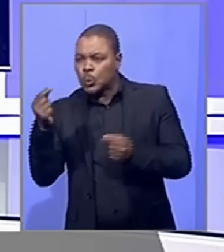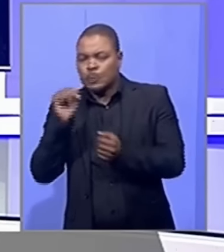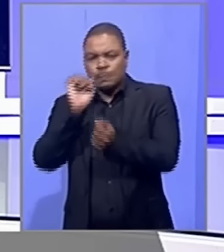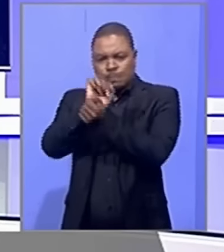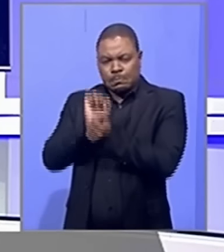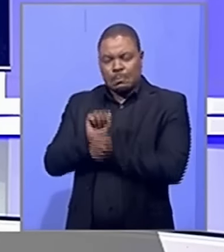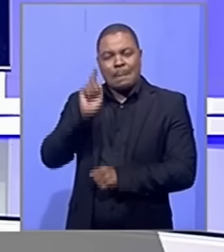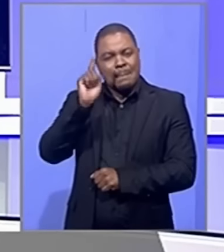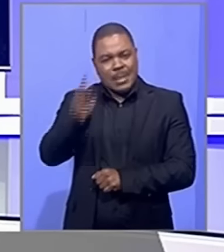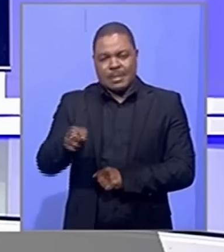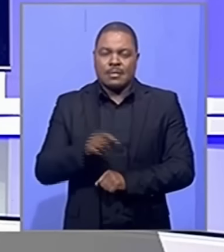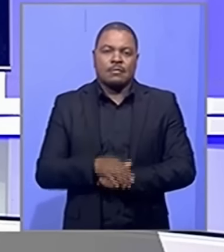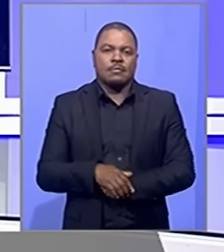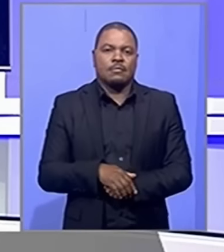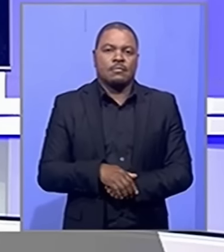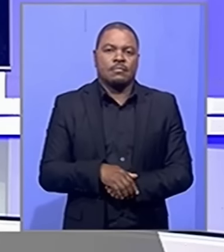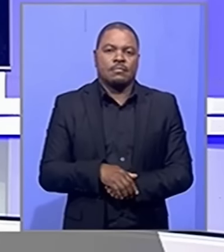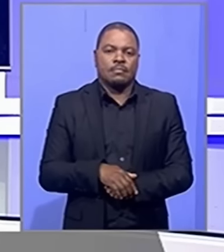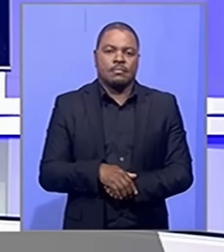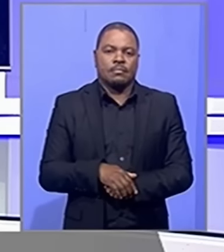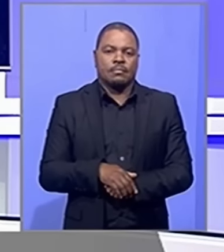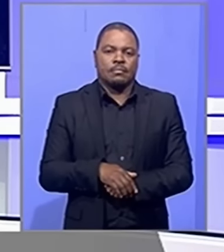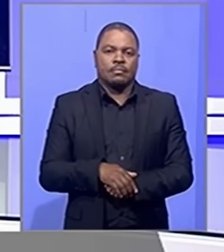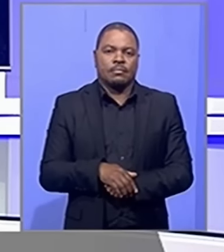tse hlokolosi tsa molao.